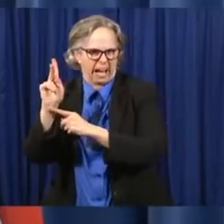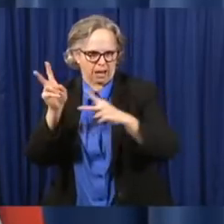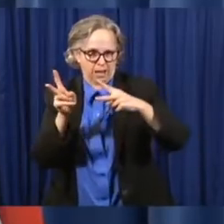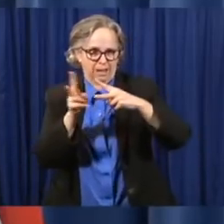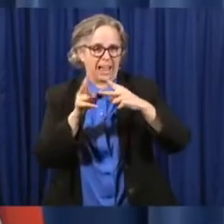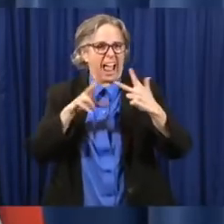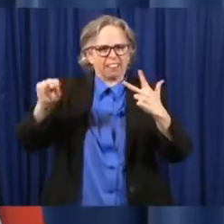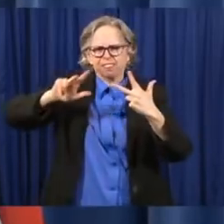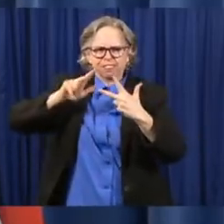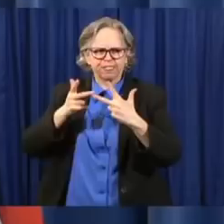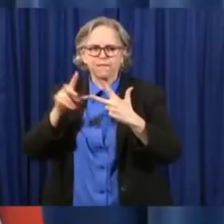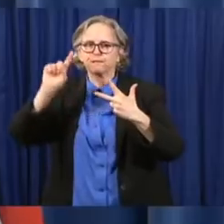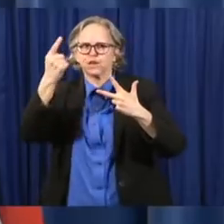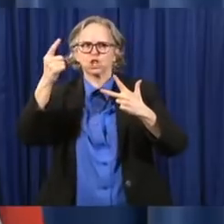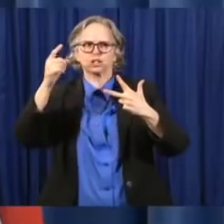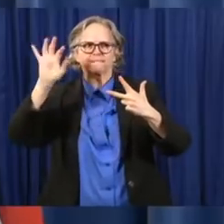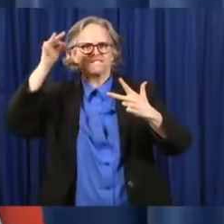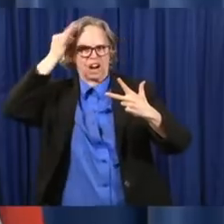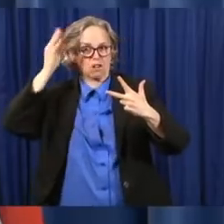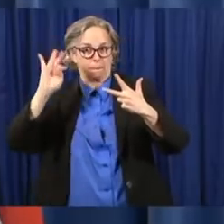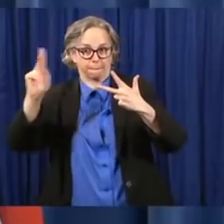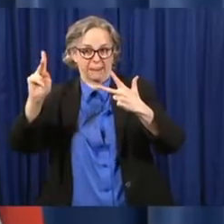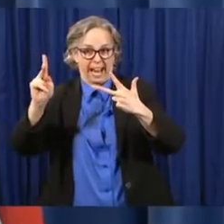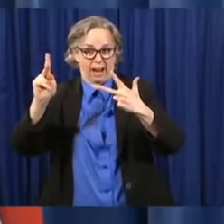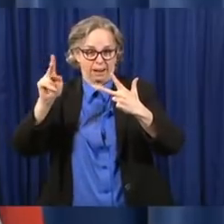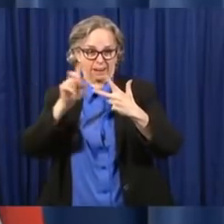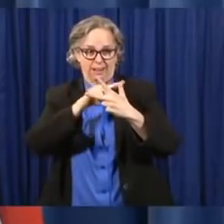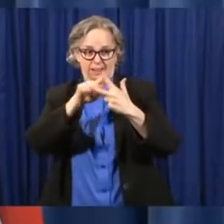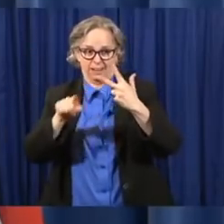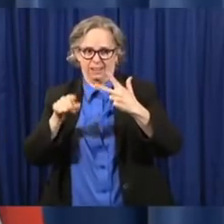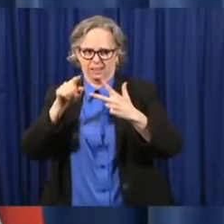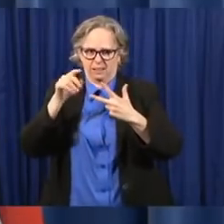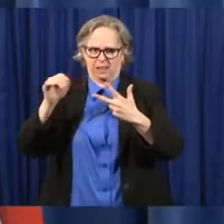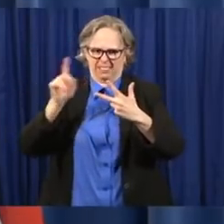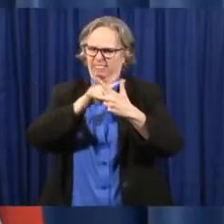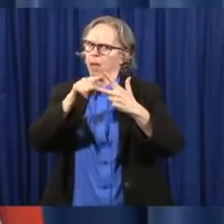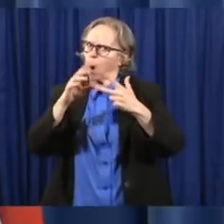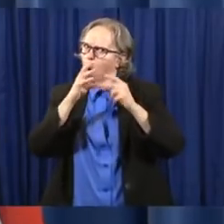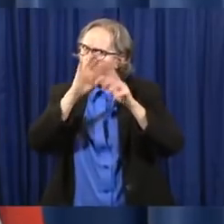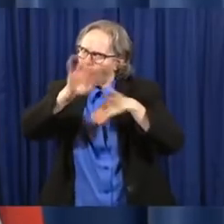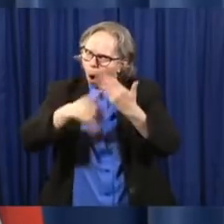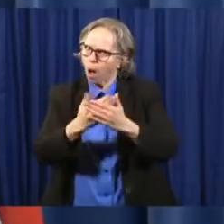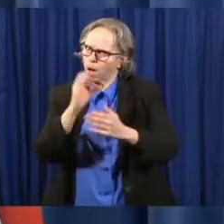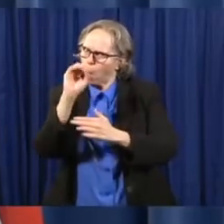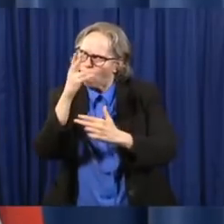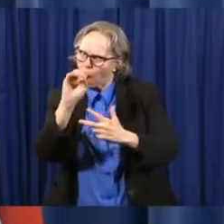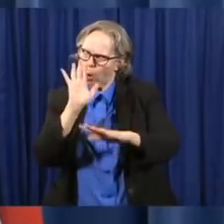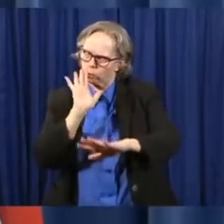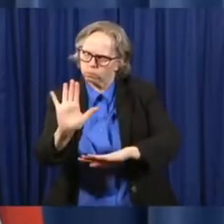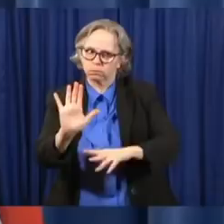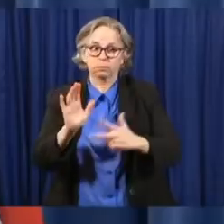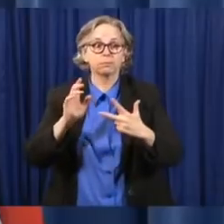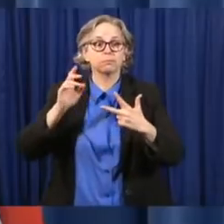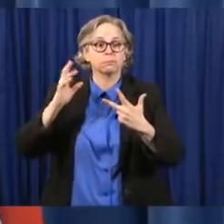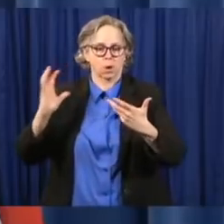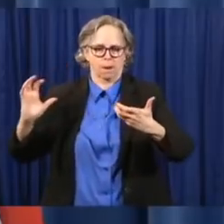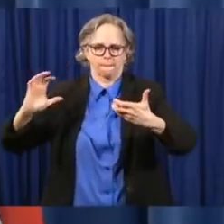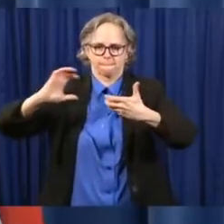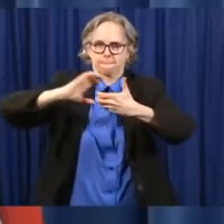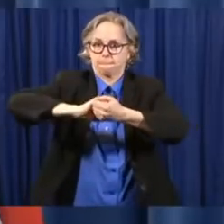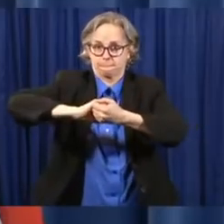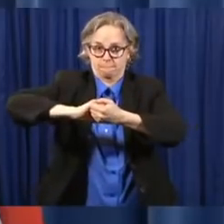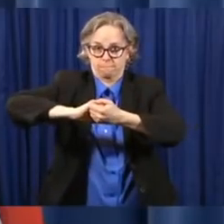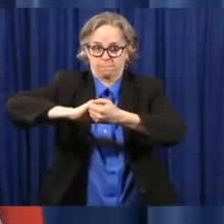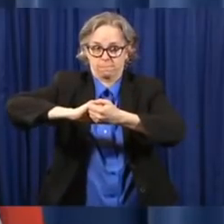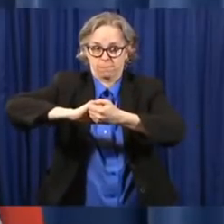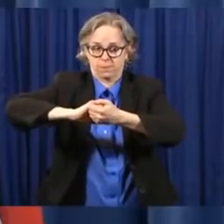Savings Bank, headquartered in Defiance and Youngstown, are announcing a partnership to support those banks' existing small business clients